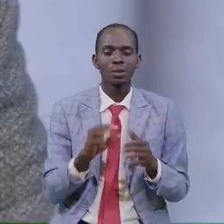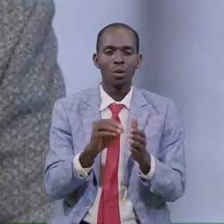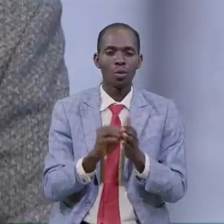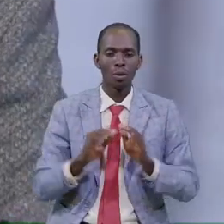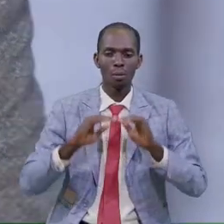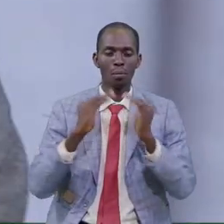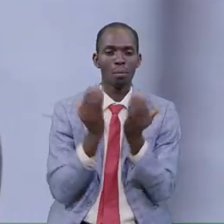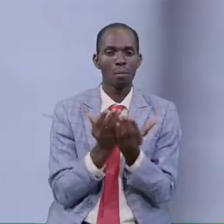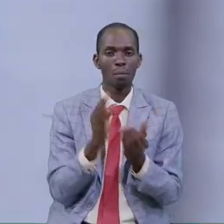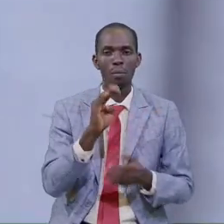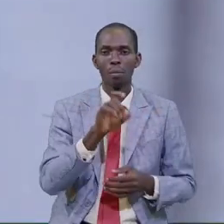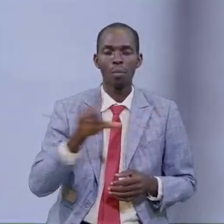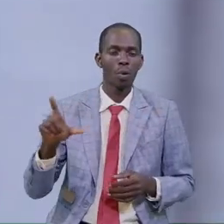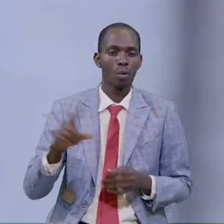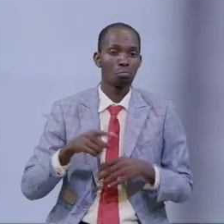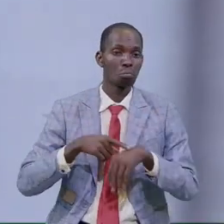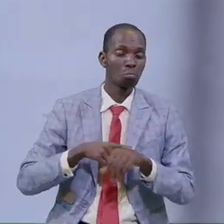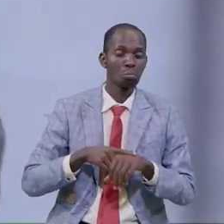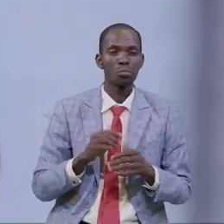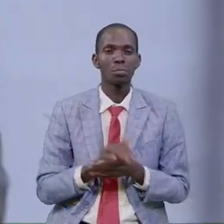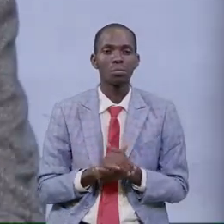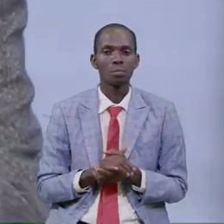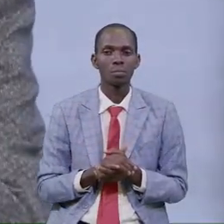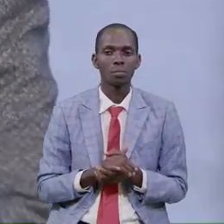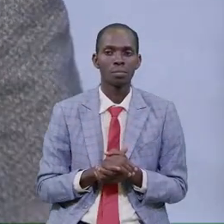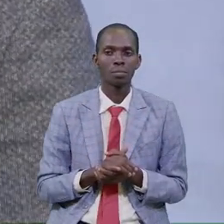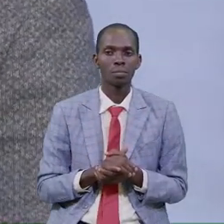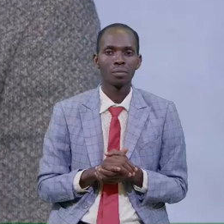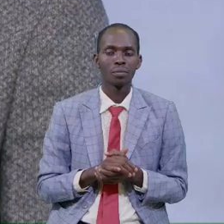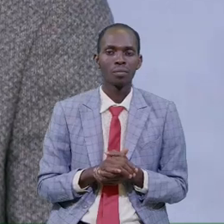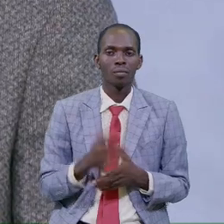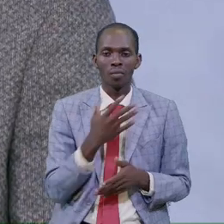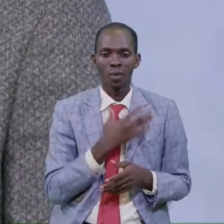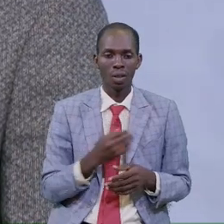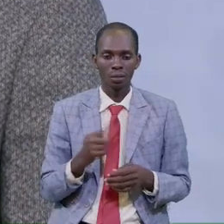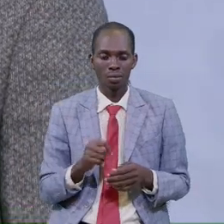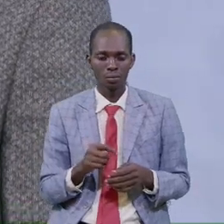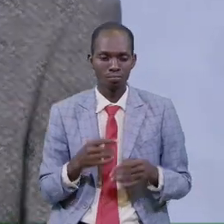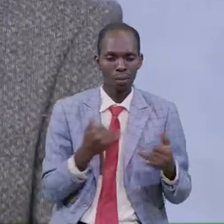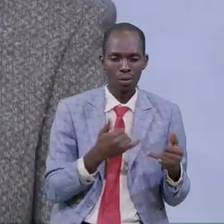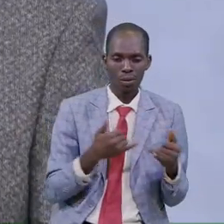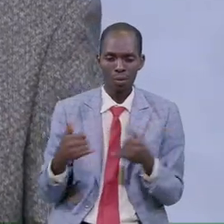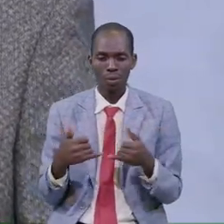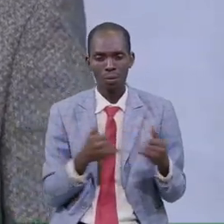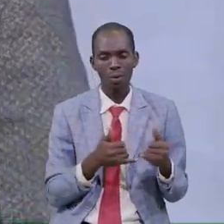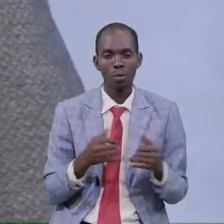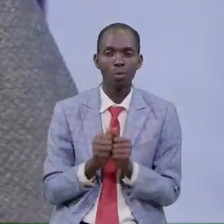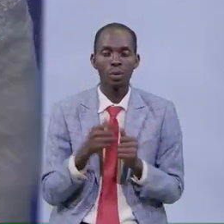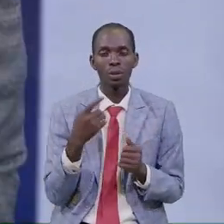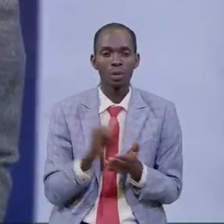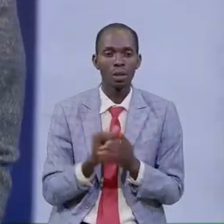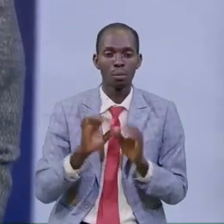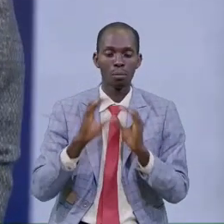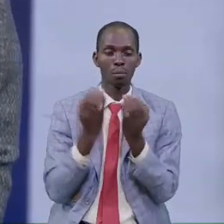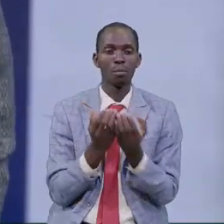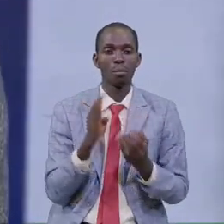Avez-vous vu ces petits garçons qui jouent au ballon? And then they kick that ball. Et puis l'un joue and le the fellow on the other side,